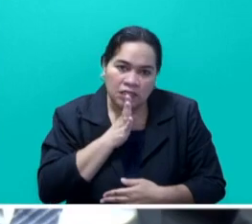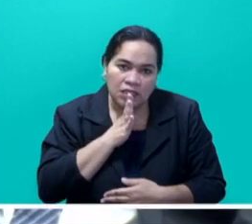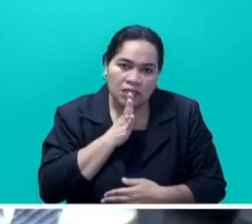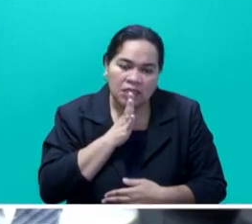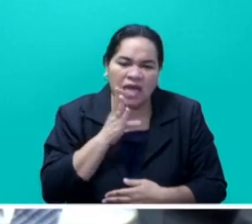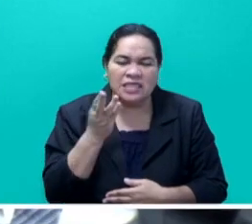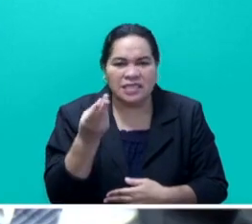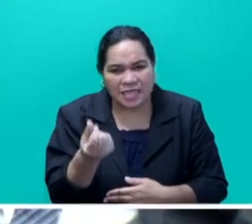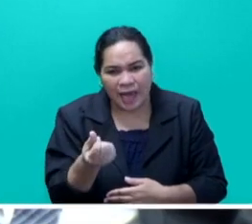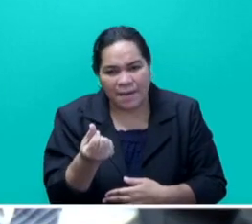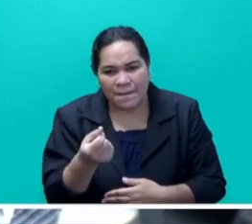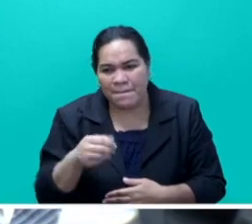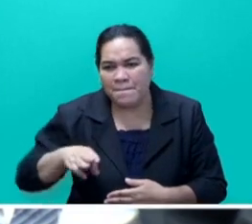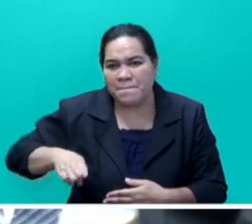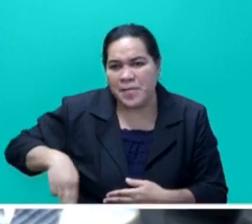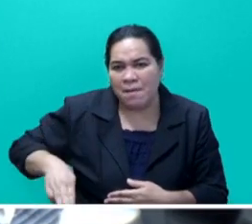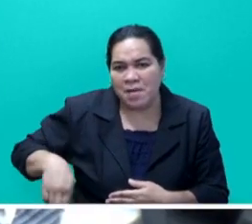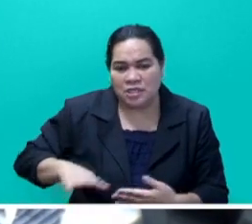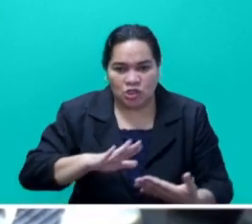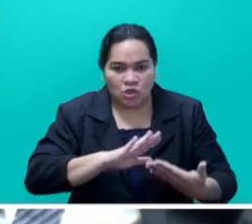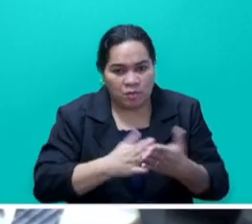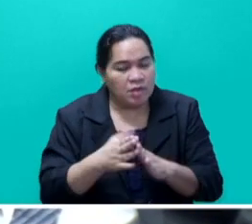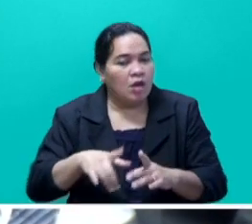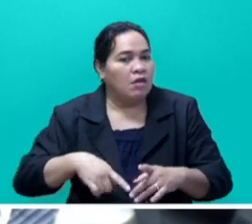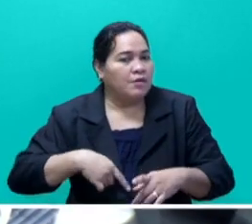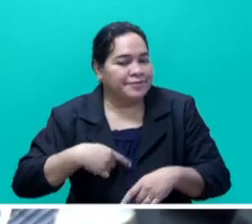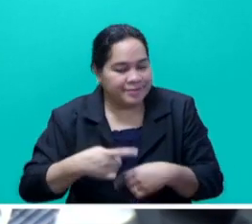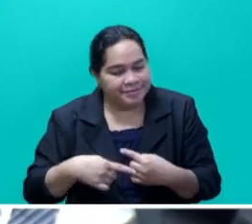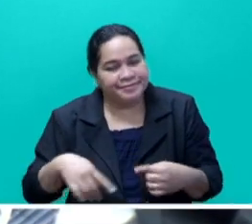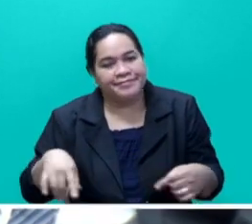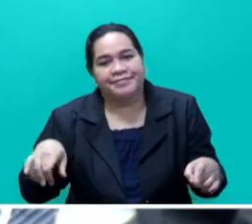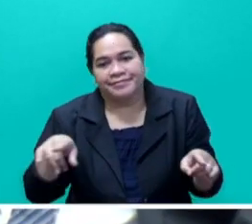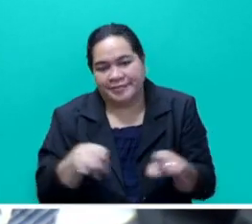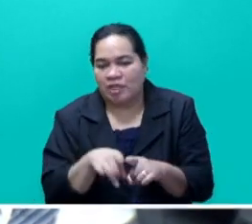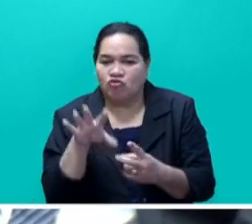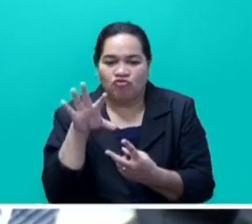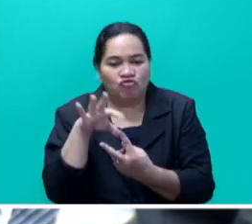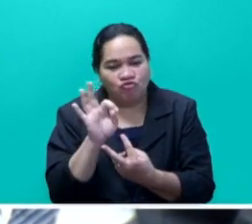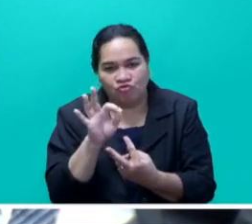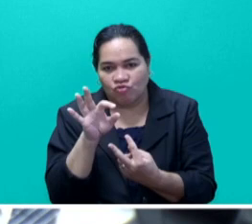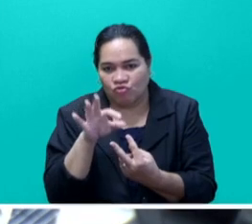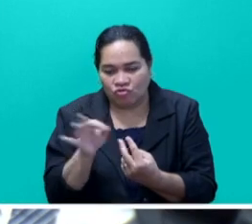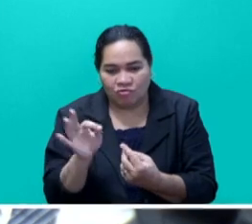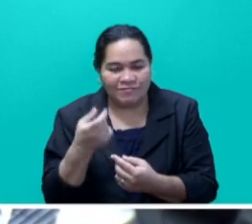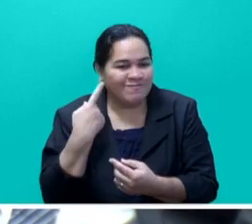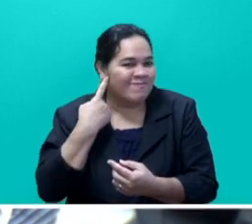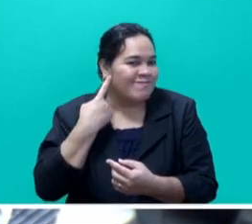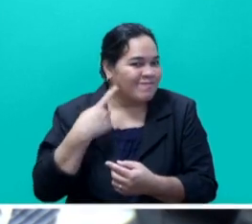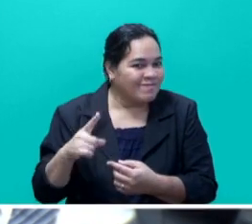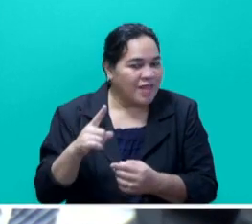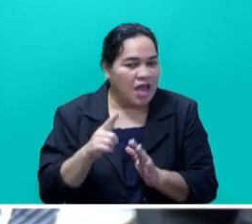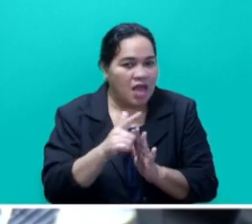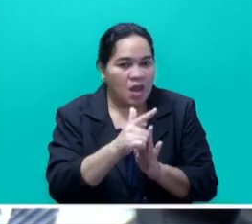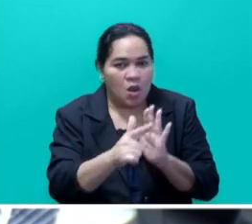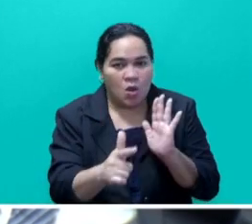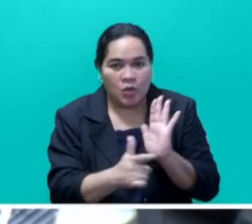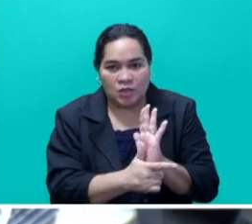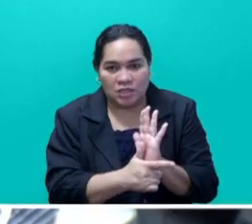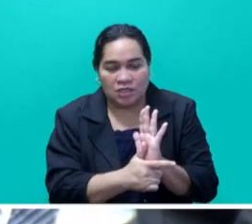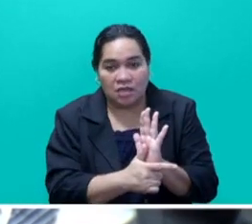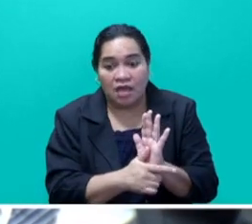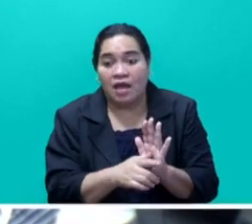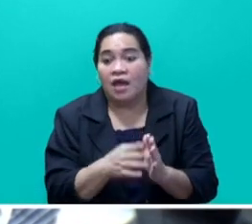some members of the community still choose to disregard the laws, and of course, as a